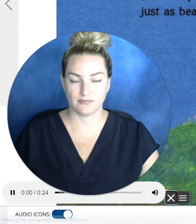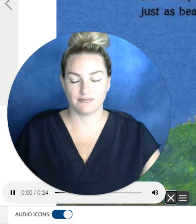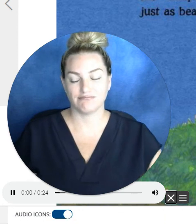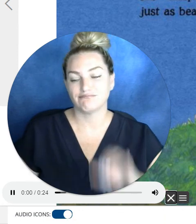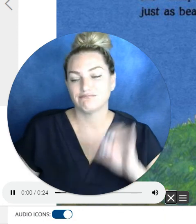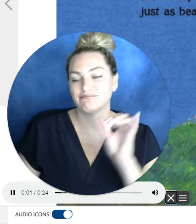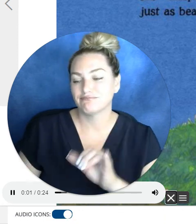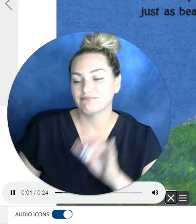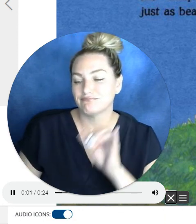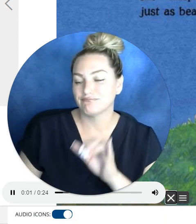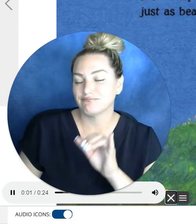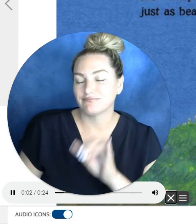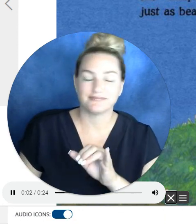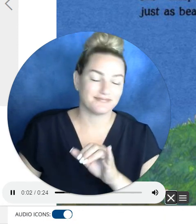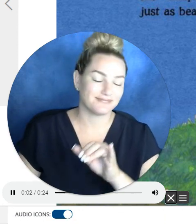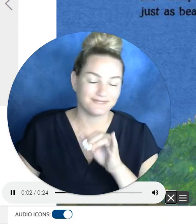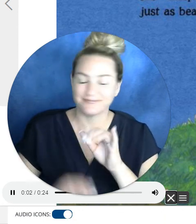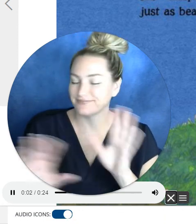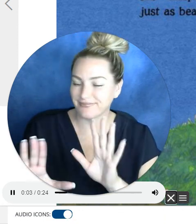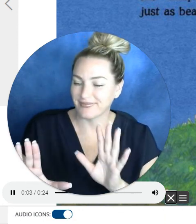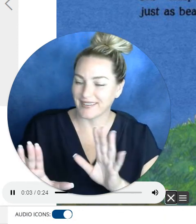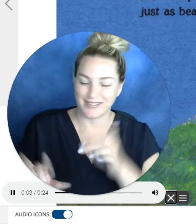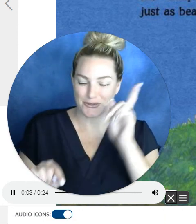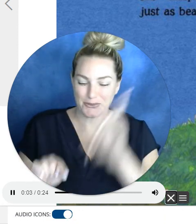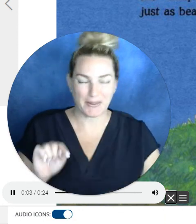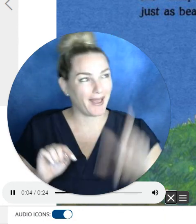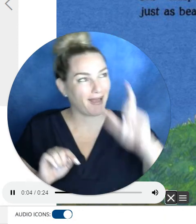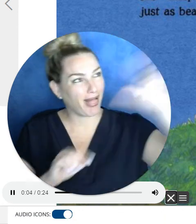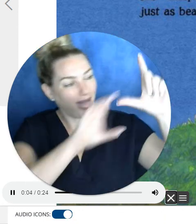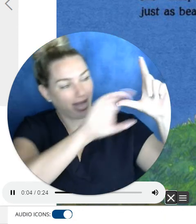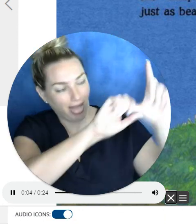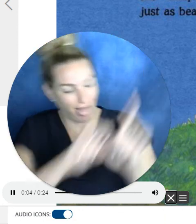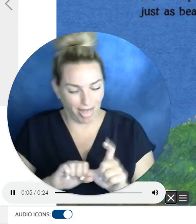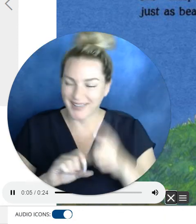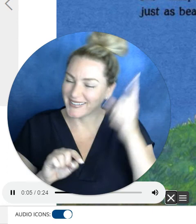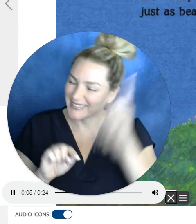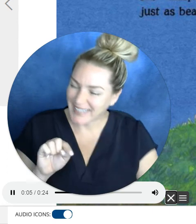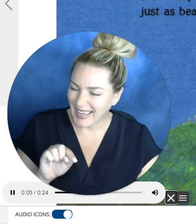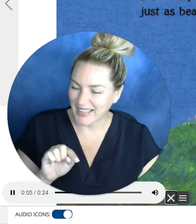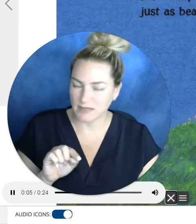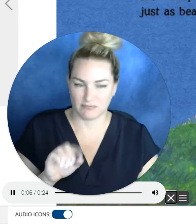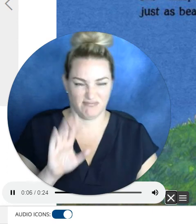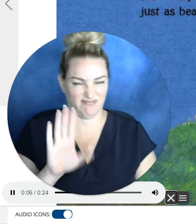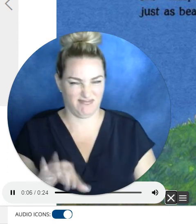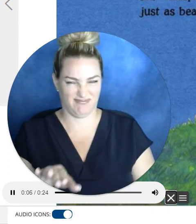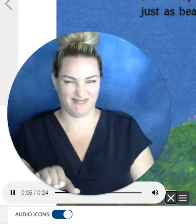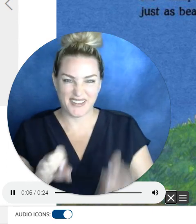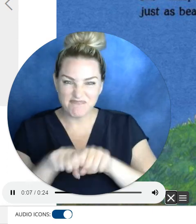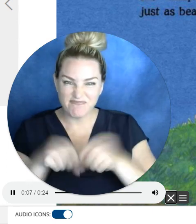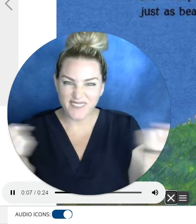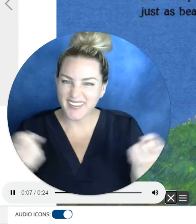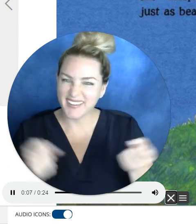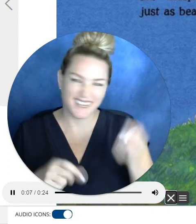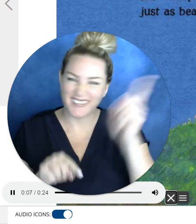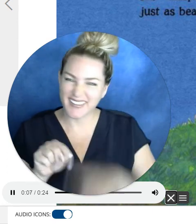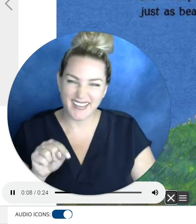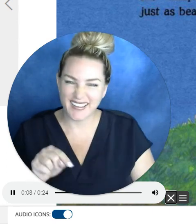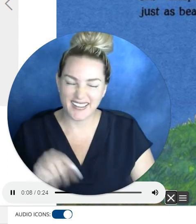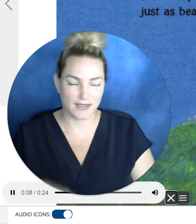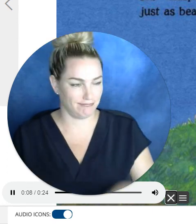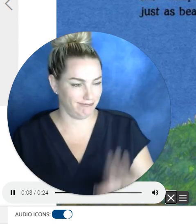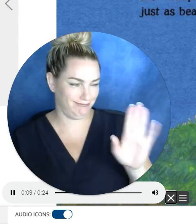"Oh, Mole," said Rabbit, "you couldn't have pulled down the moon." "And you couldn't have broken it," said Hedgehog. "And